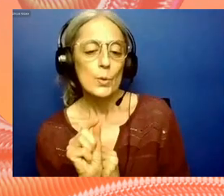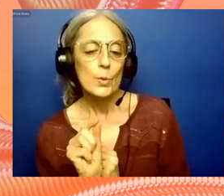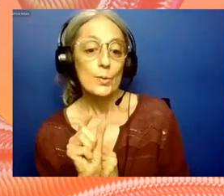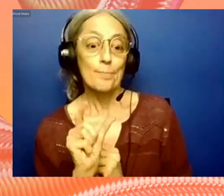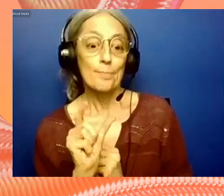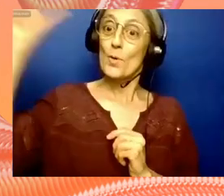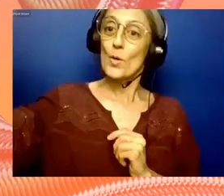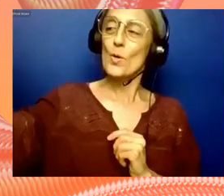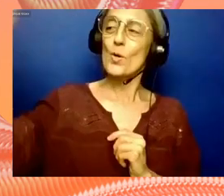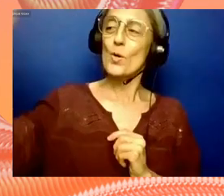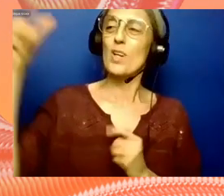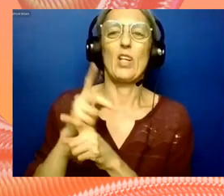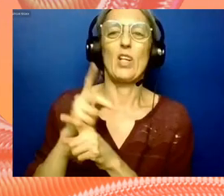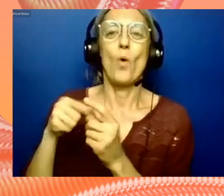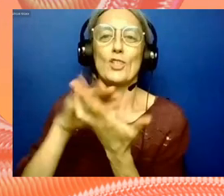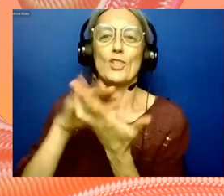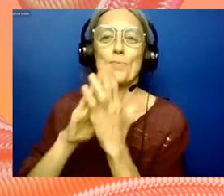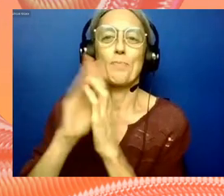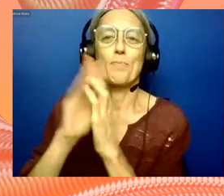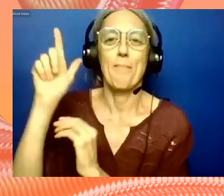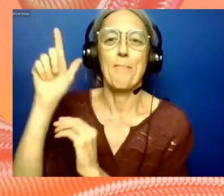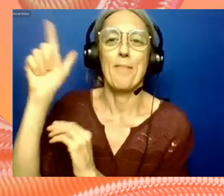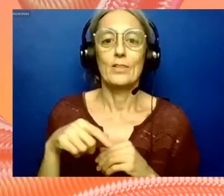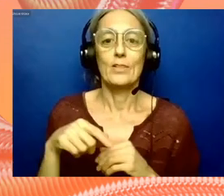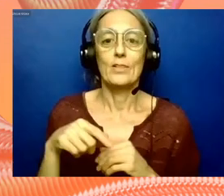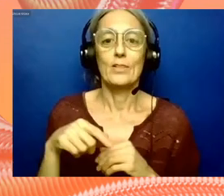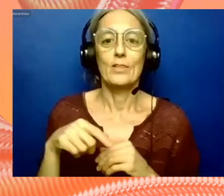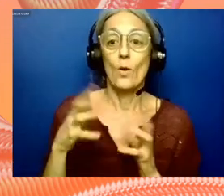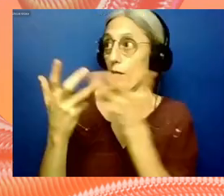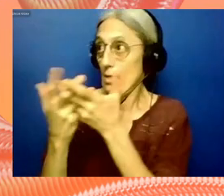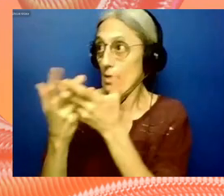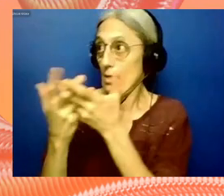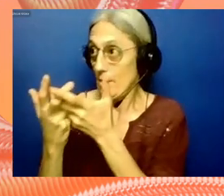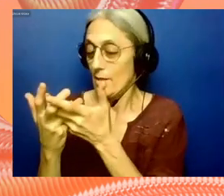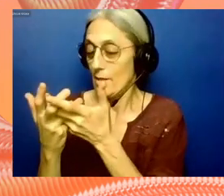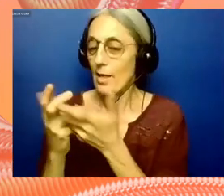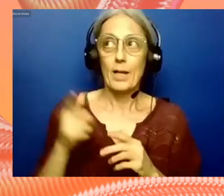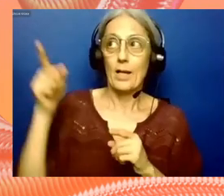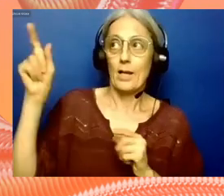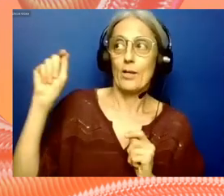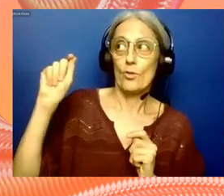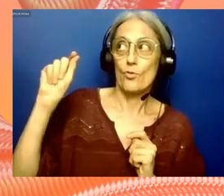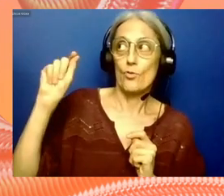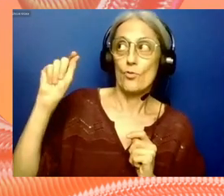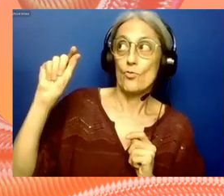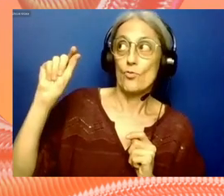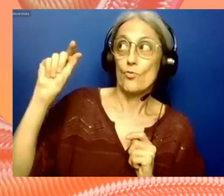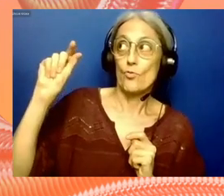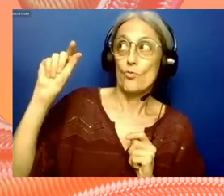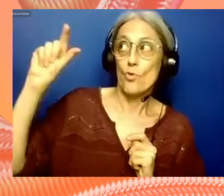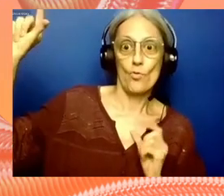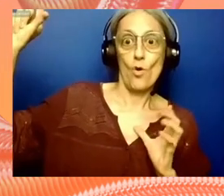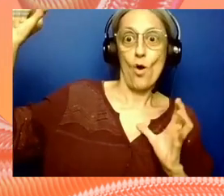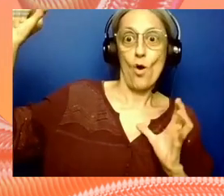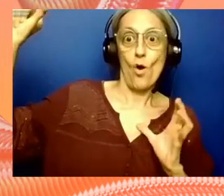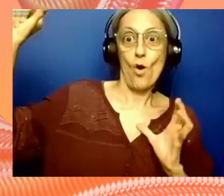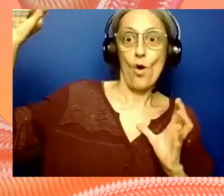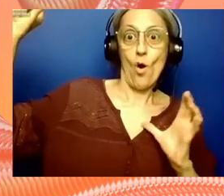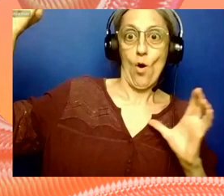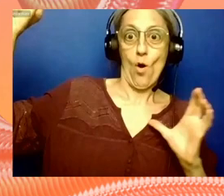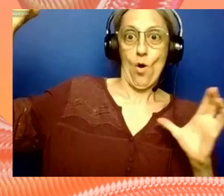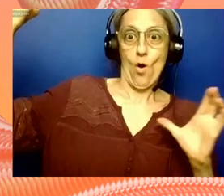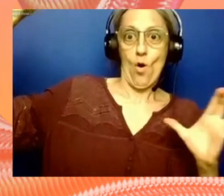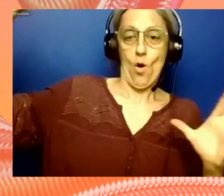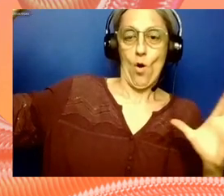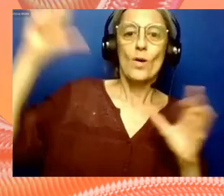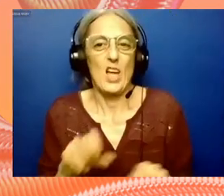the capacity to keep growing with us as the moon grows. So if you want,